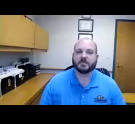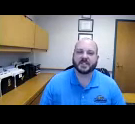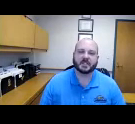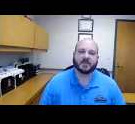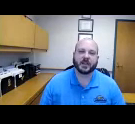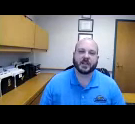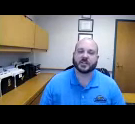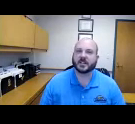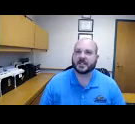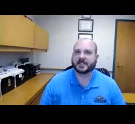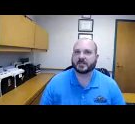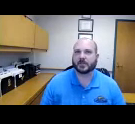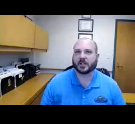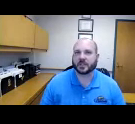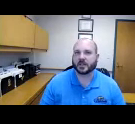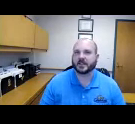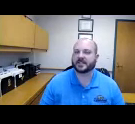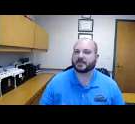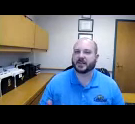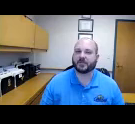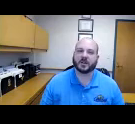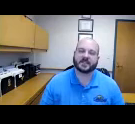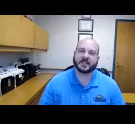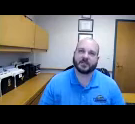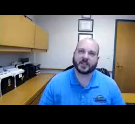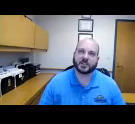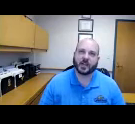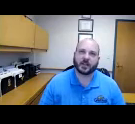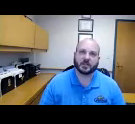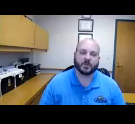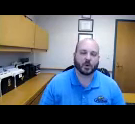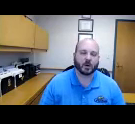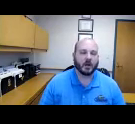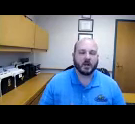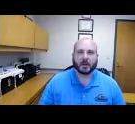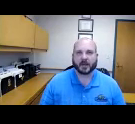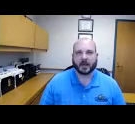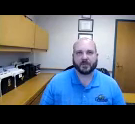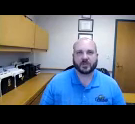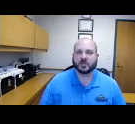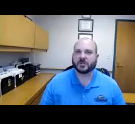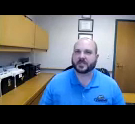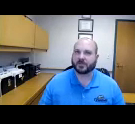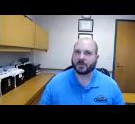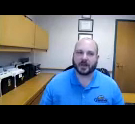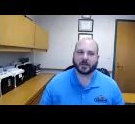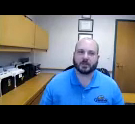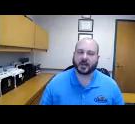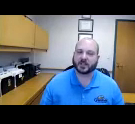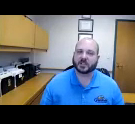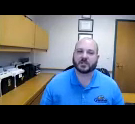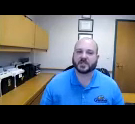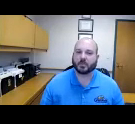much misinformation and disinformation, and this has been a very significant challenge for public health officials and for